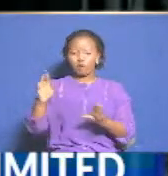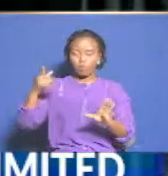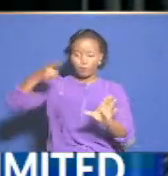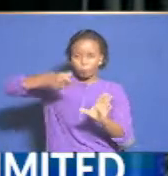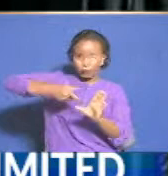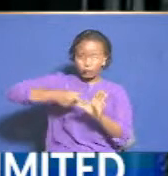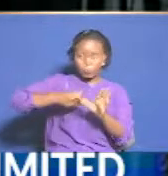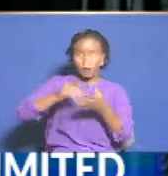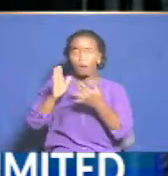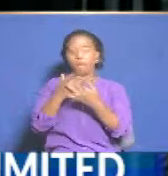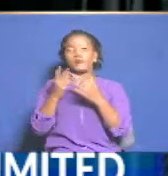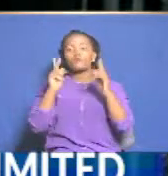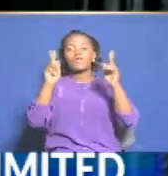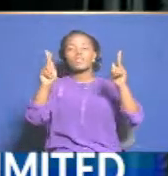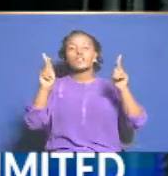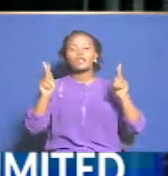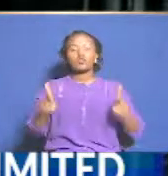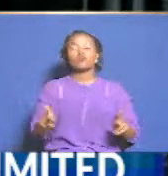Kisumu